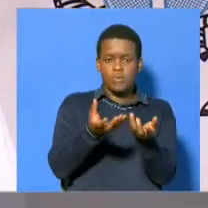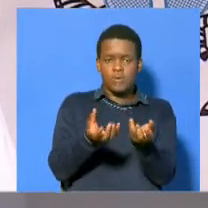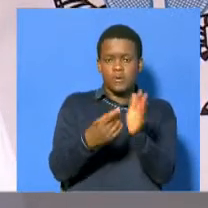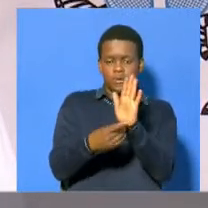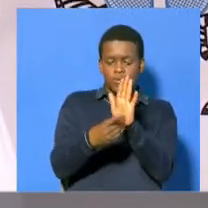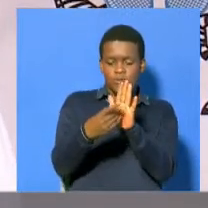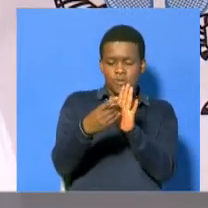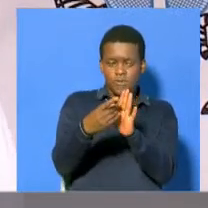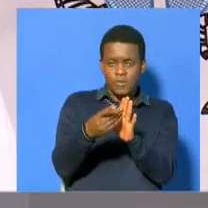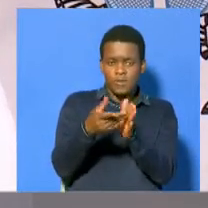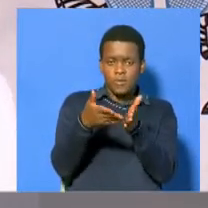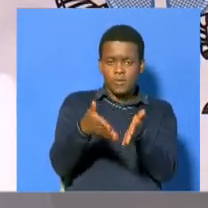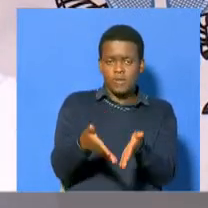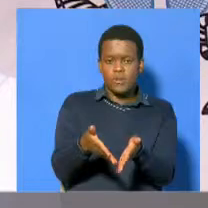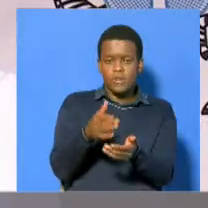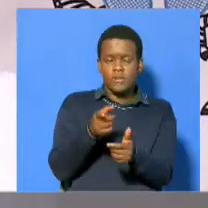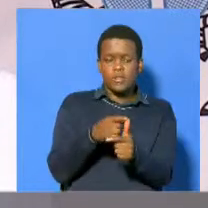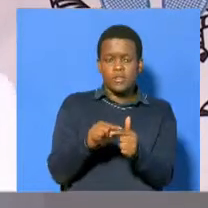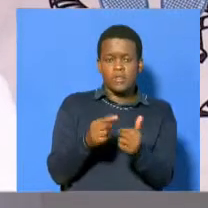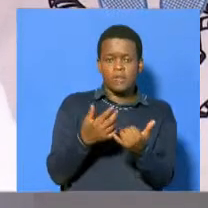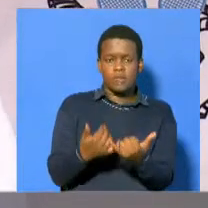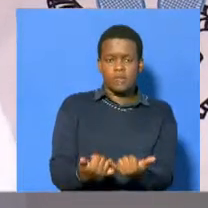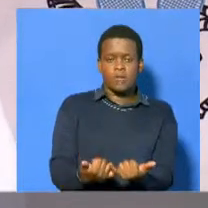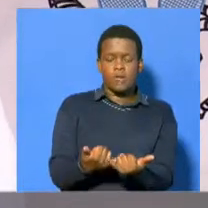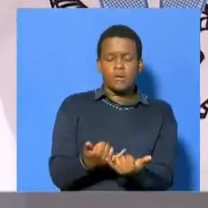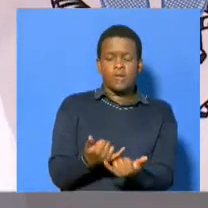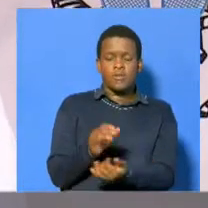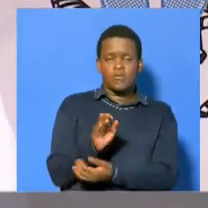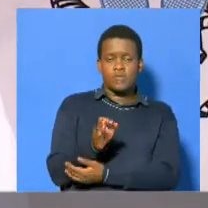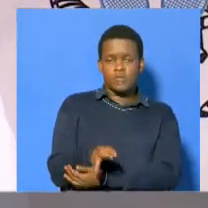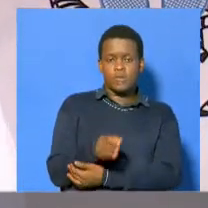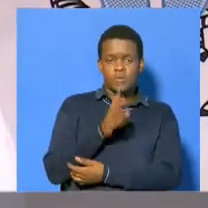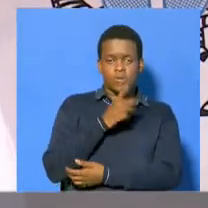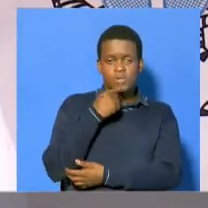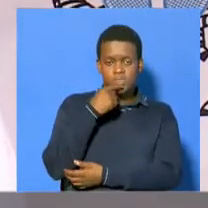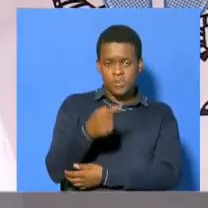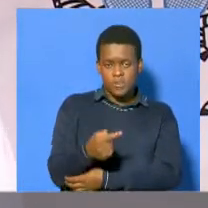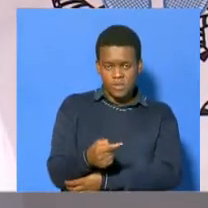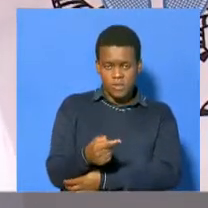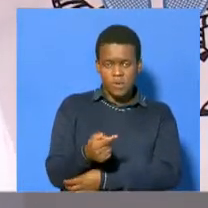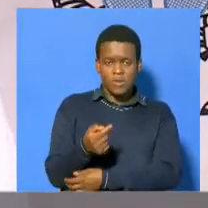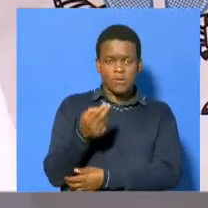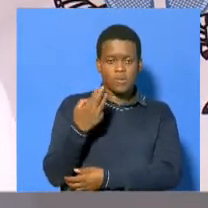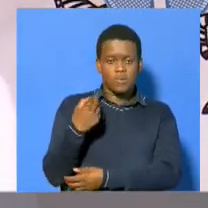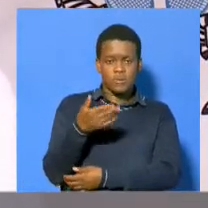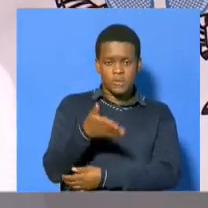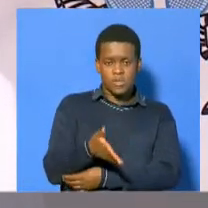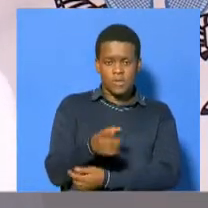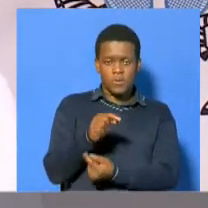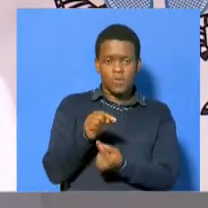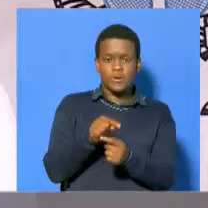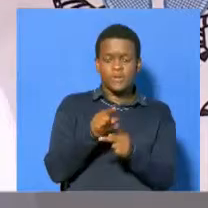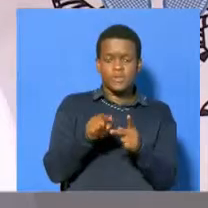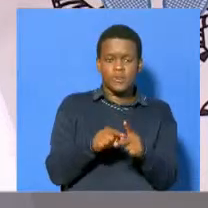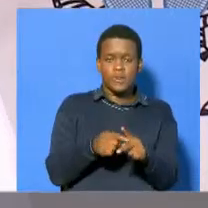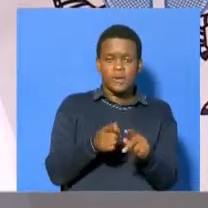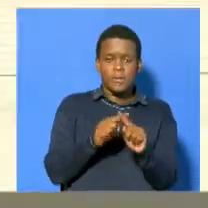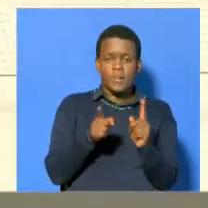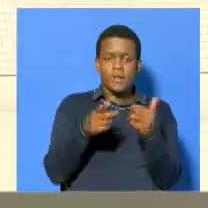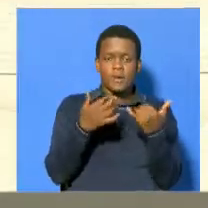contribute as the business sector. Kamusube Bari, we were there when he started. Okay, so it's